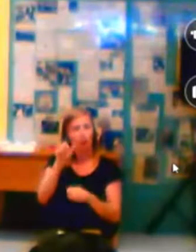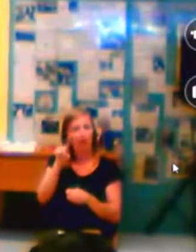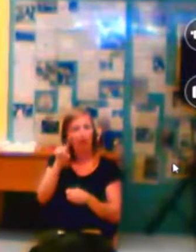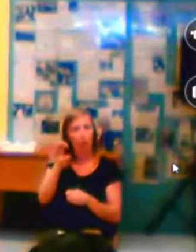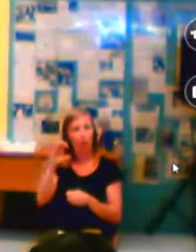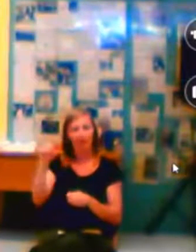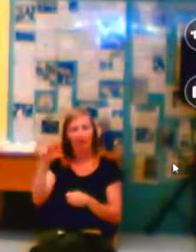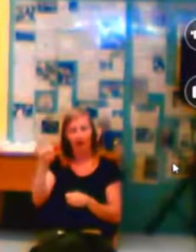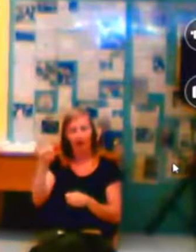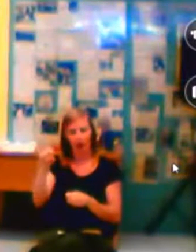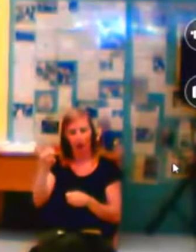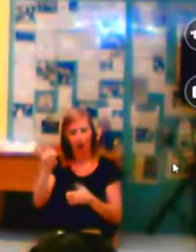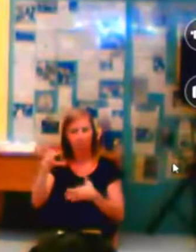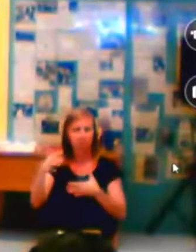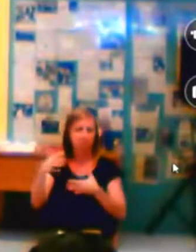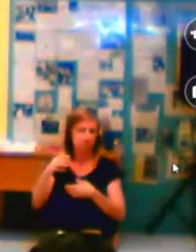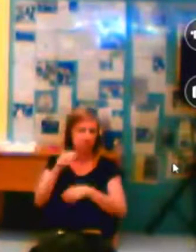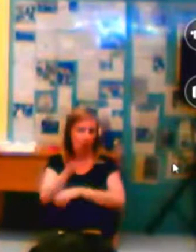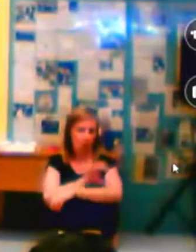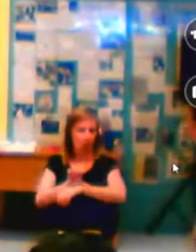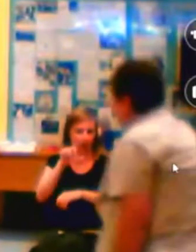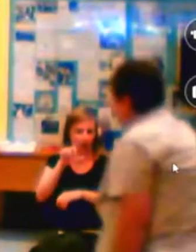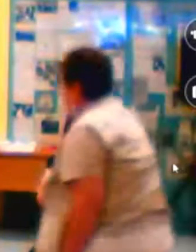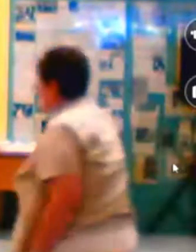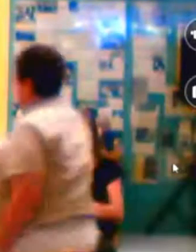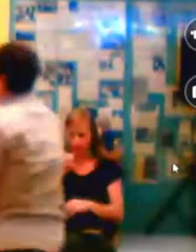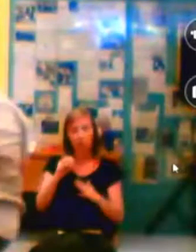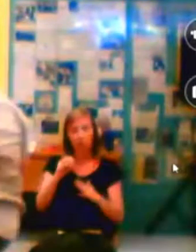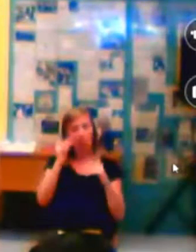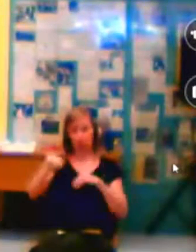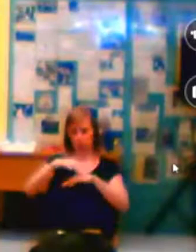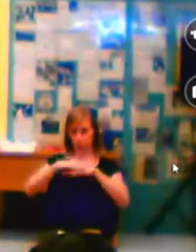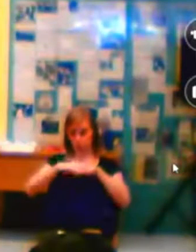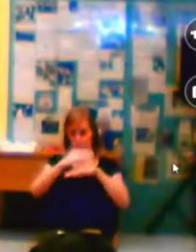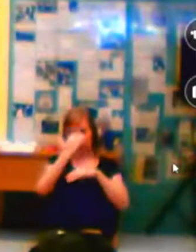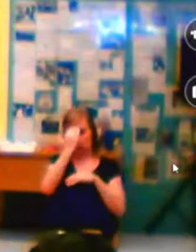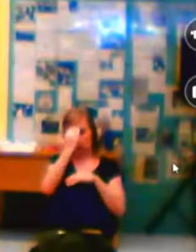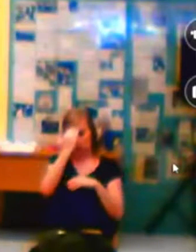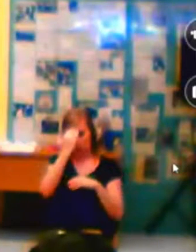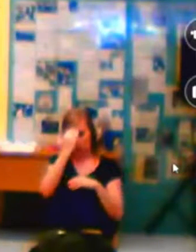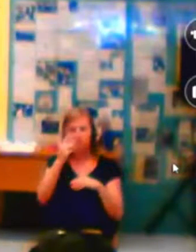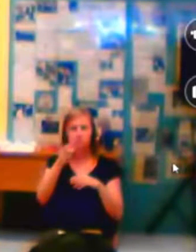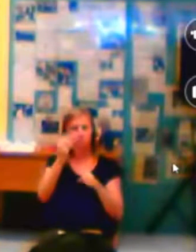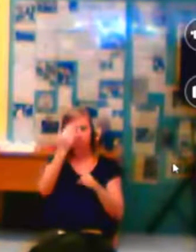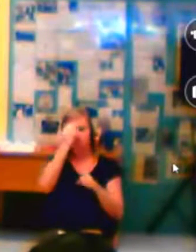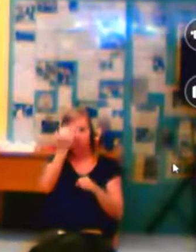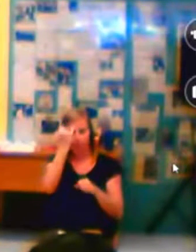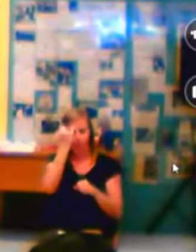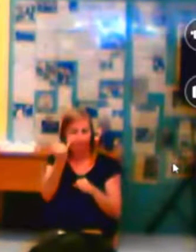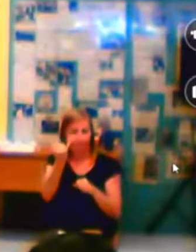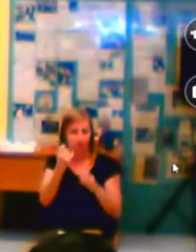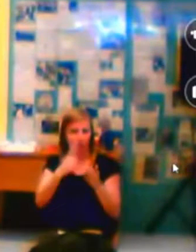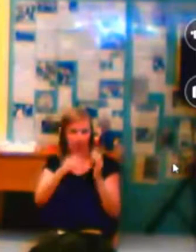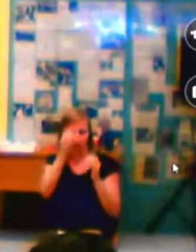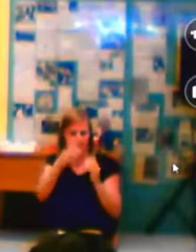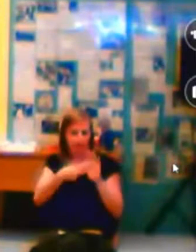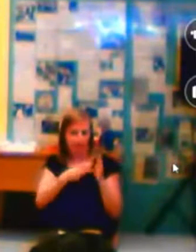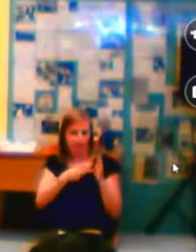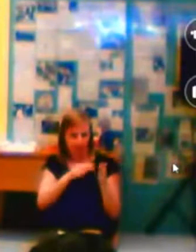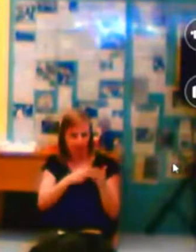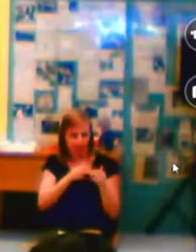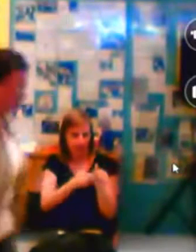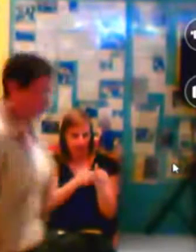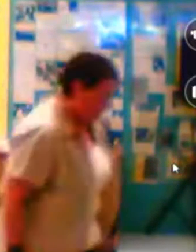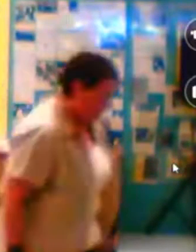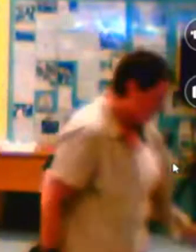to be the moderator of this fun debate on Amendment 69, Colorado Care. I think probably most people have heard